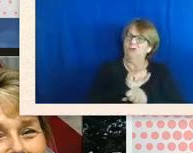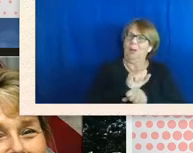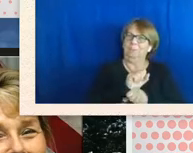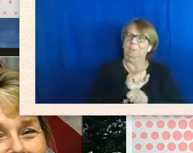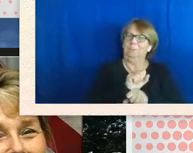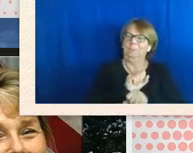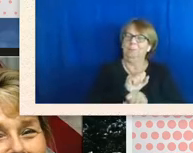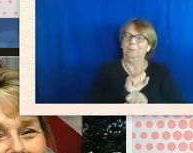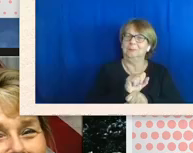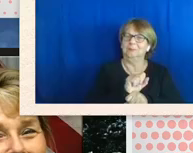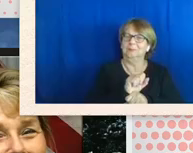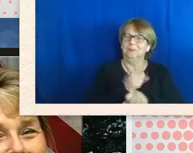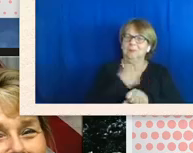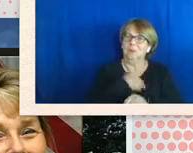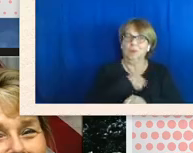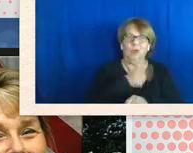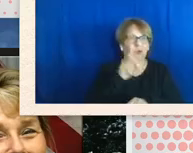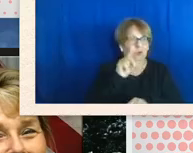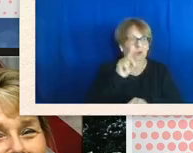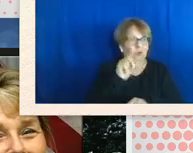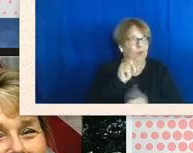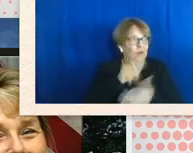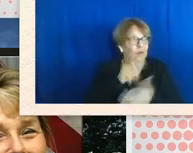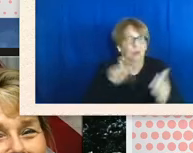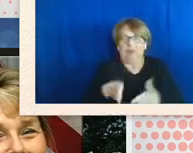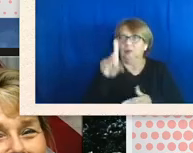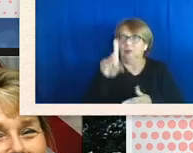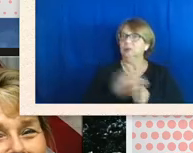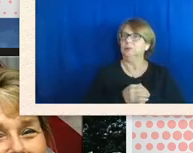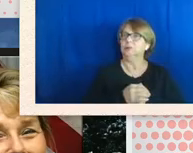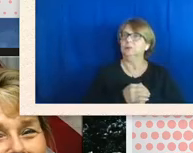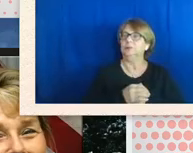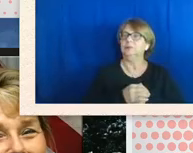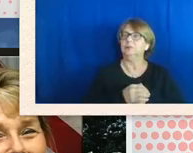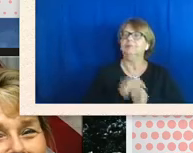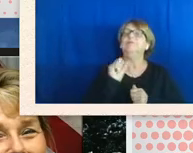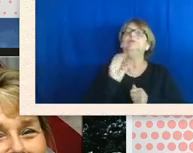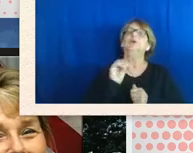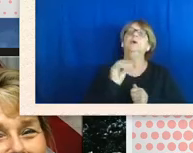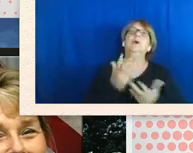do what we need to do. So with that,